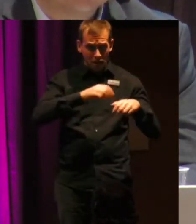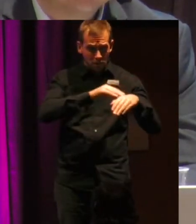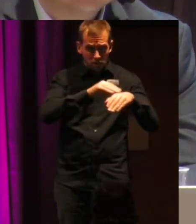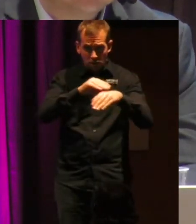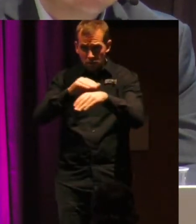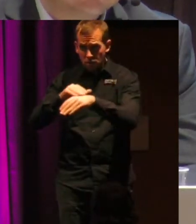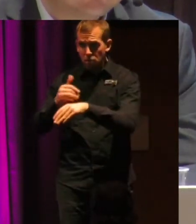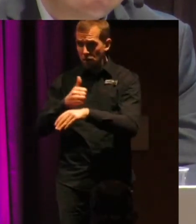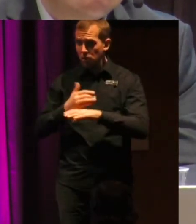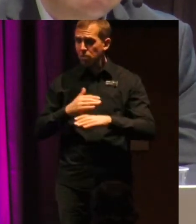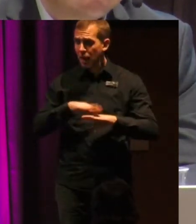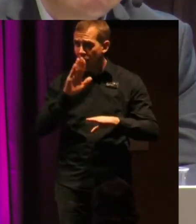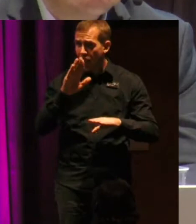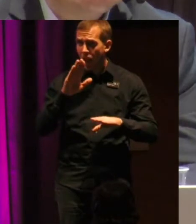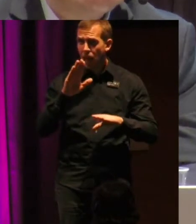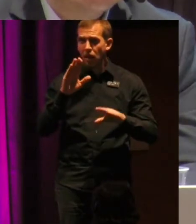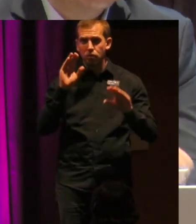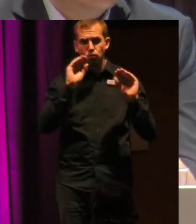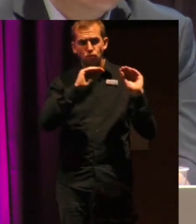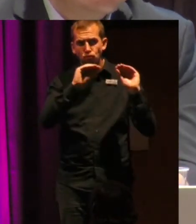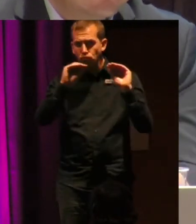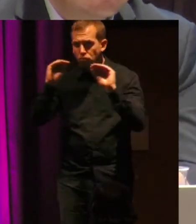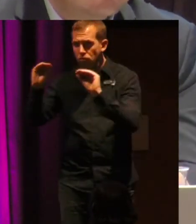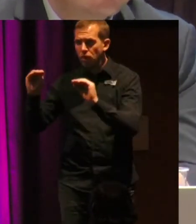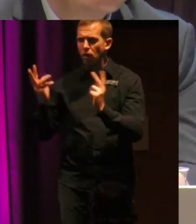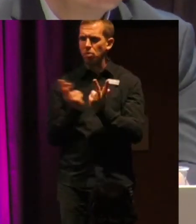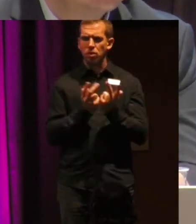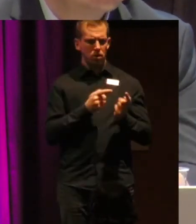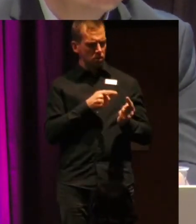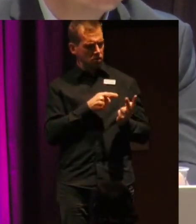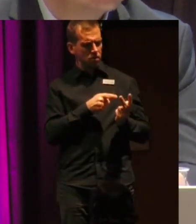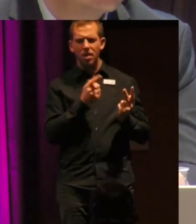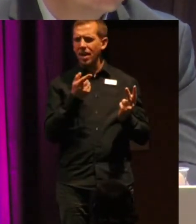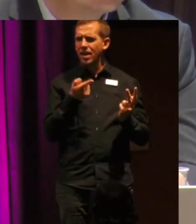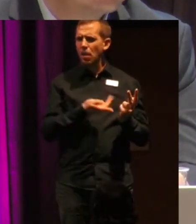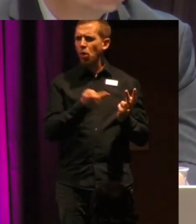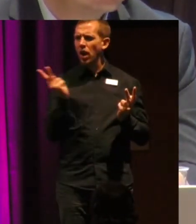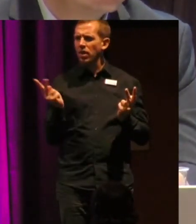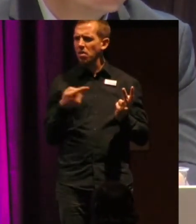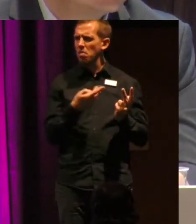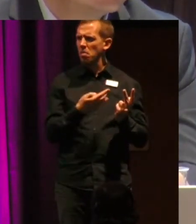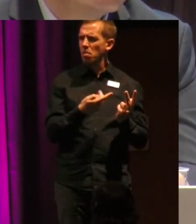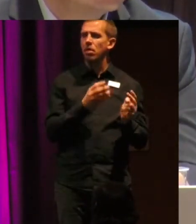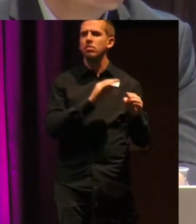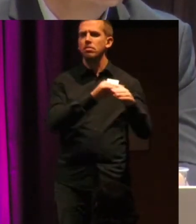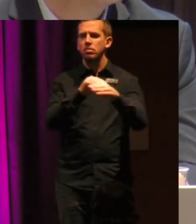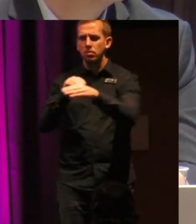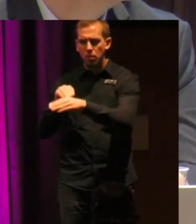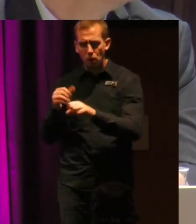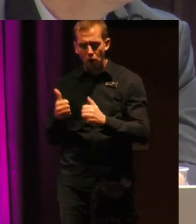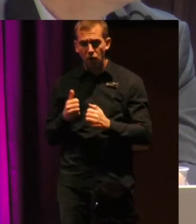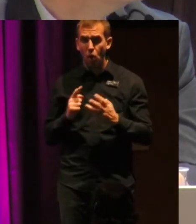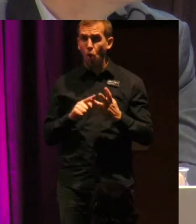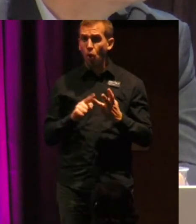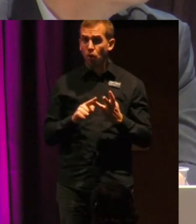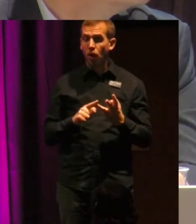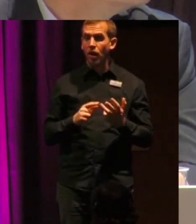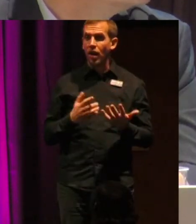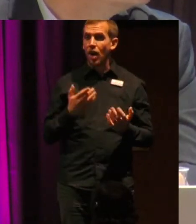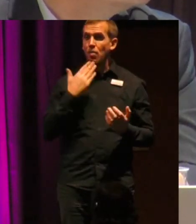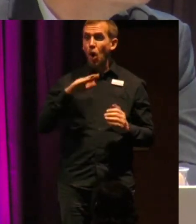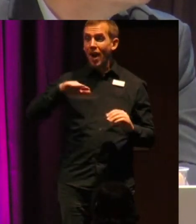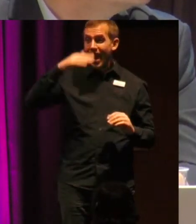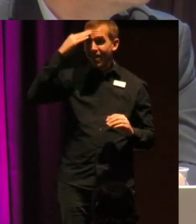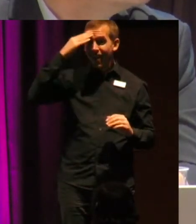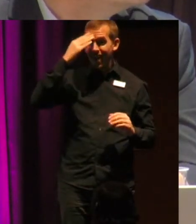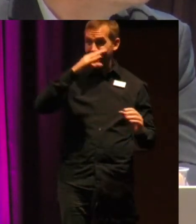more education about what is democracy, what is human rights, all this. And there is a need to share good